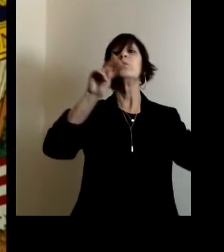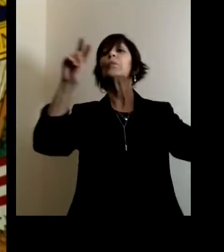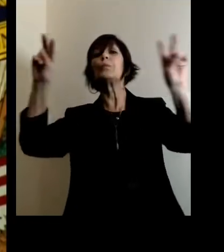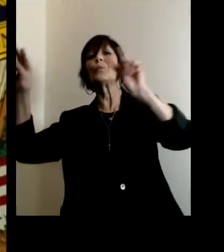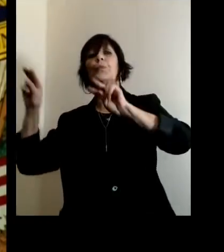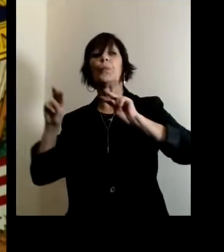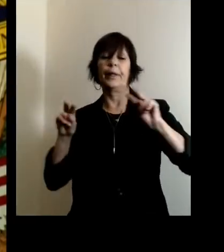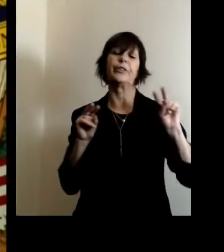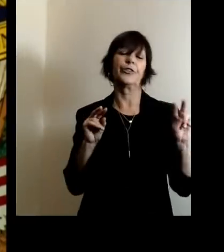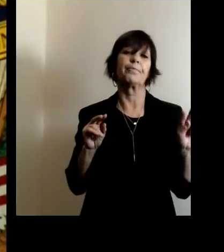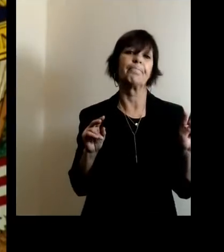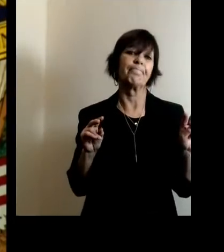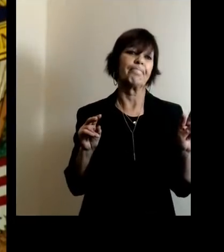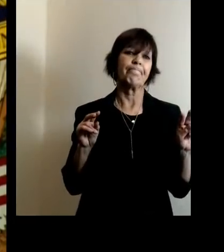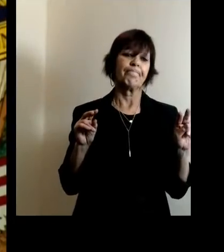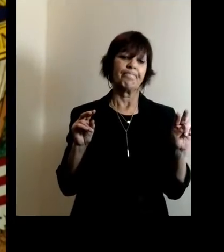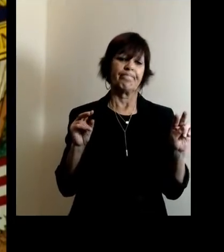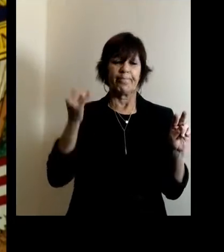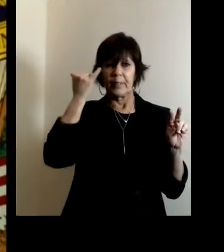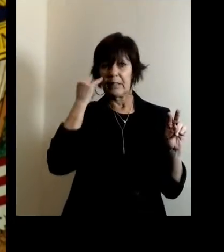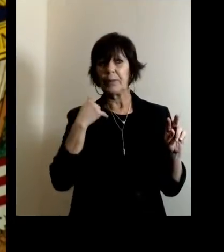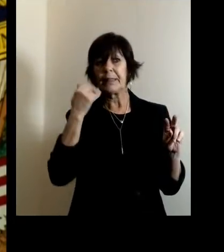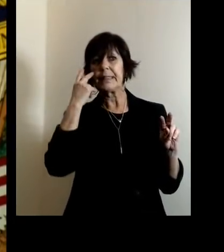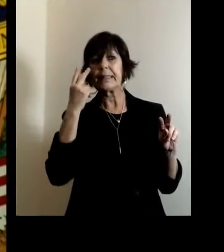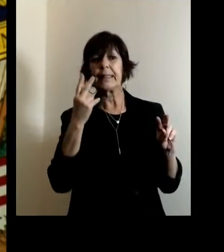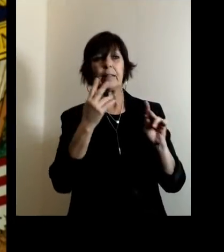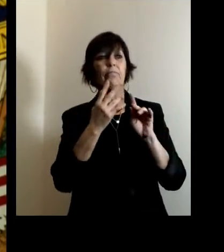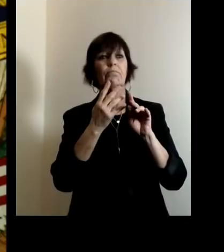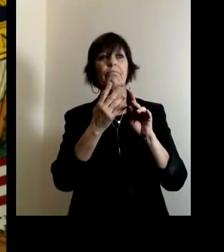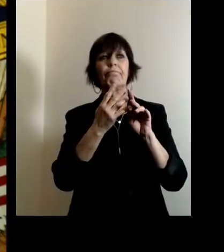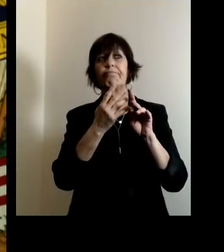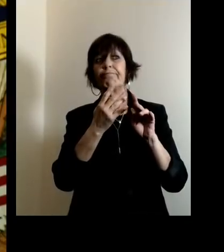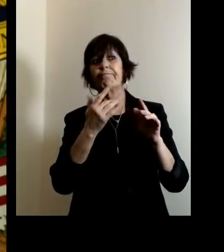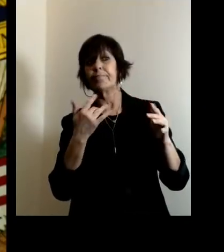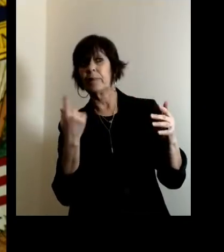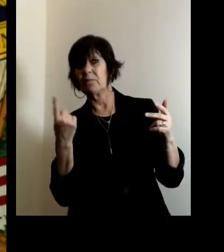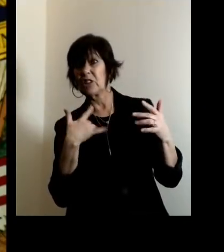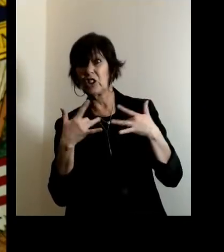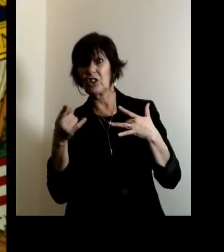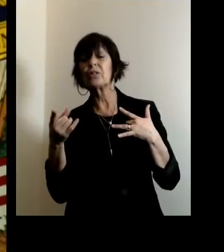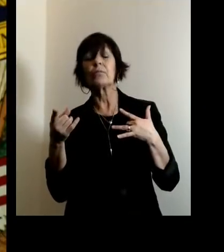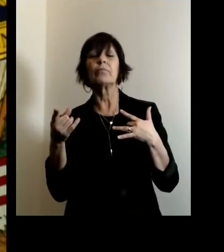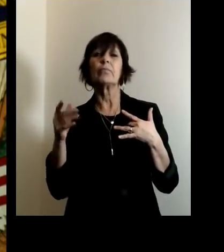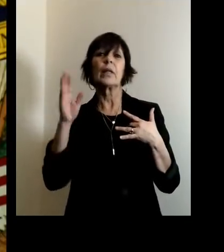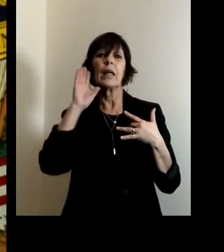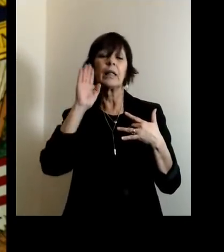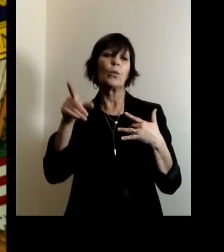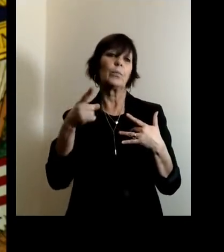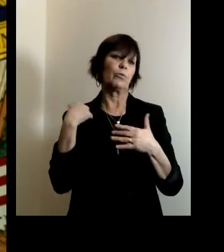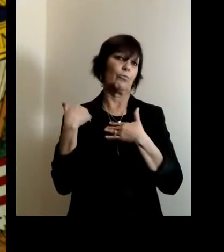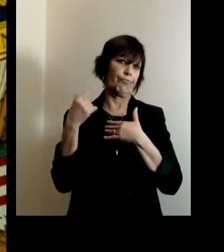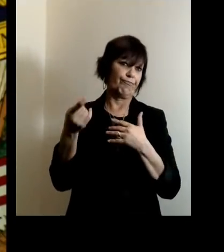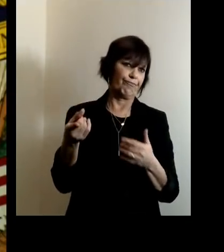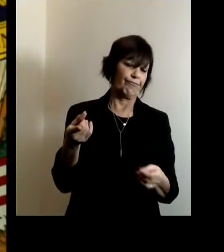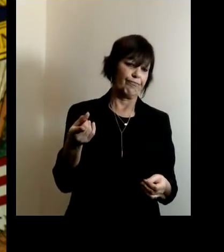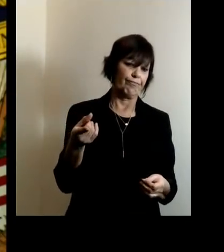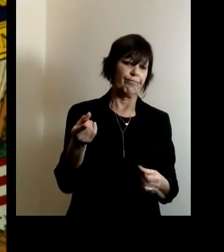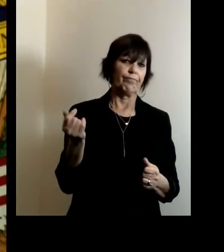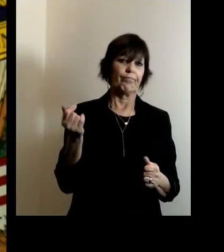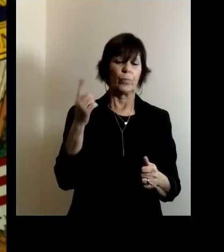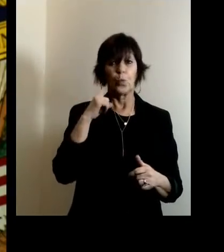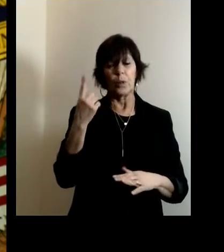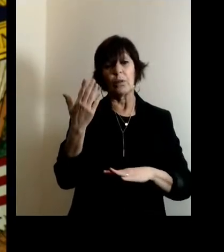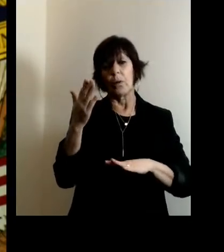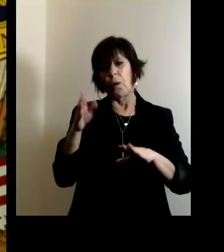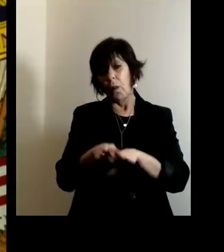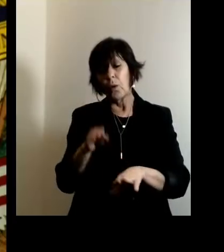box stores. And if we see the areas of concern, we will hold those companies accountable, including up to the point of shutting them